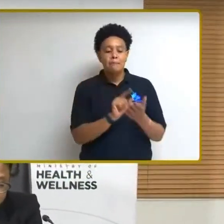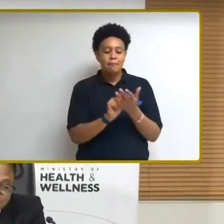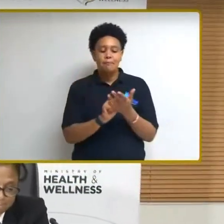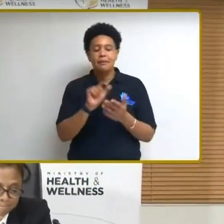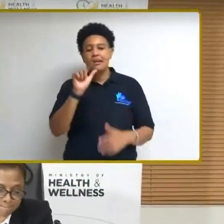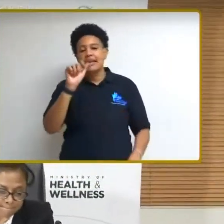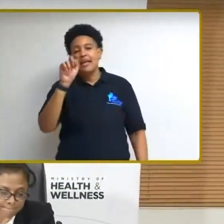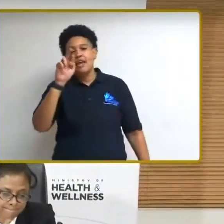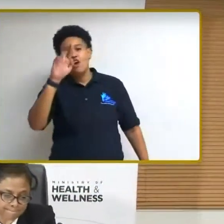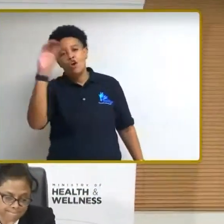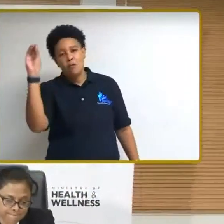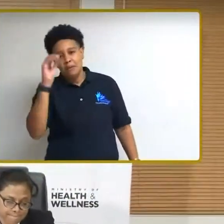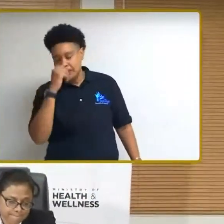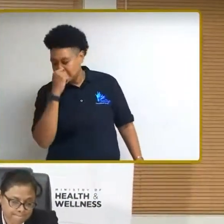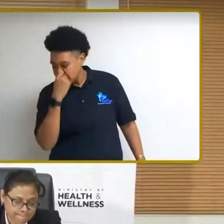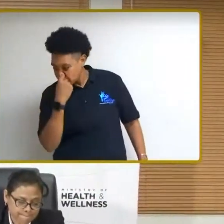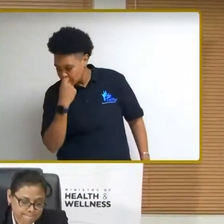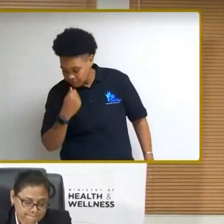Debbie-Ann?